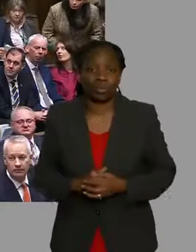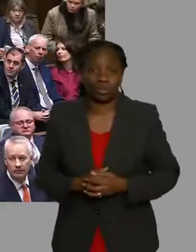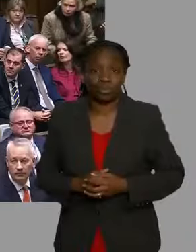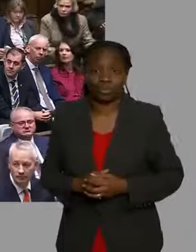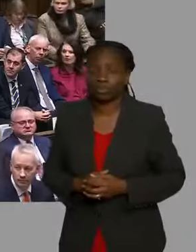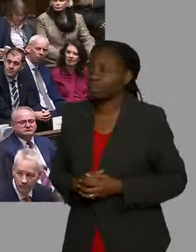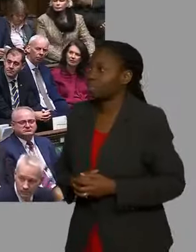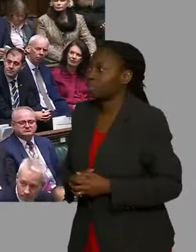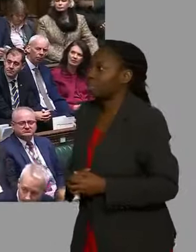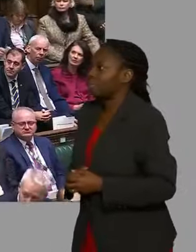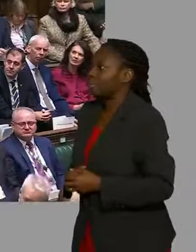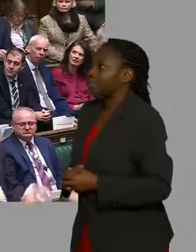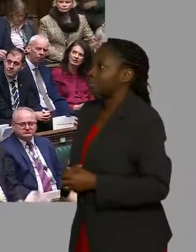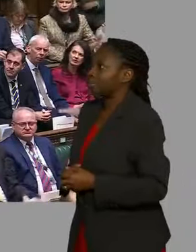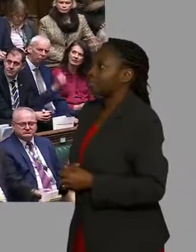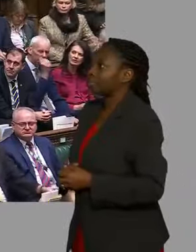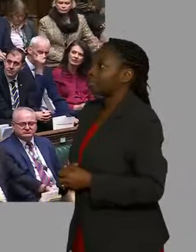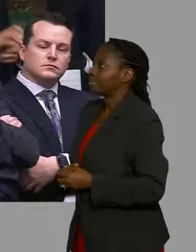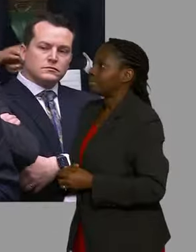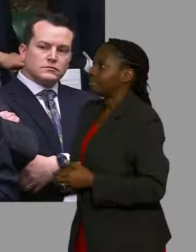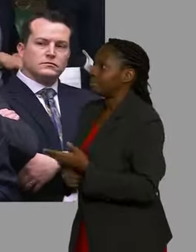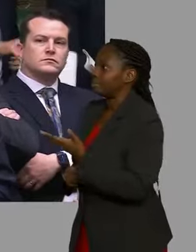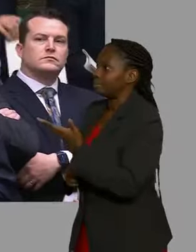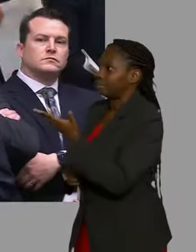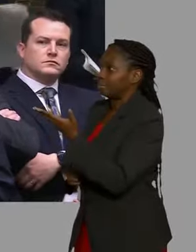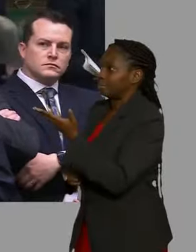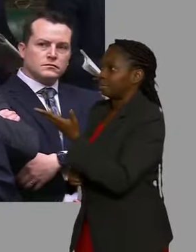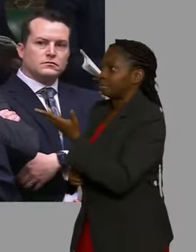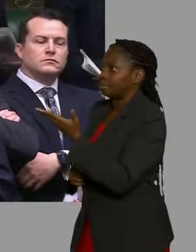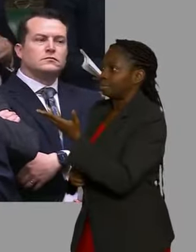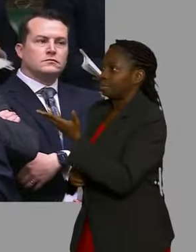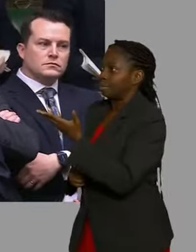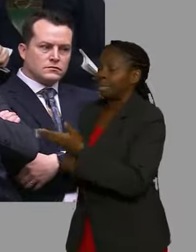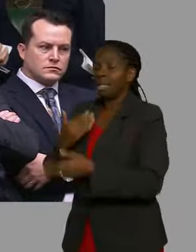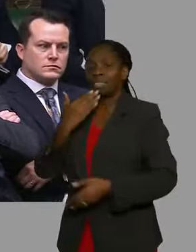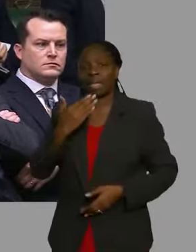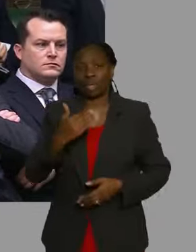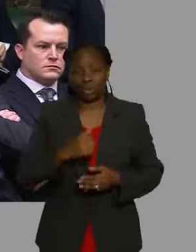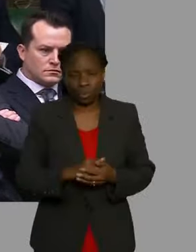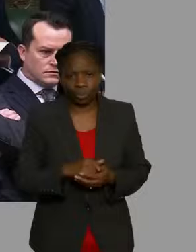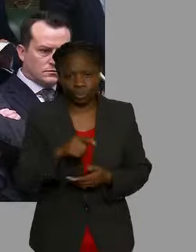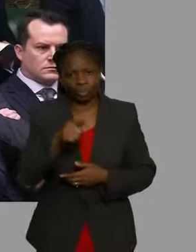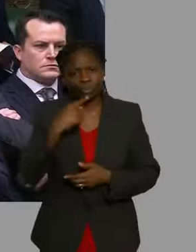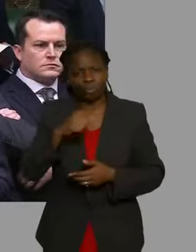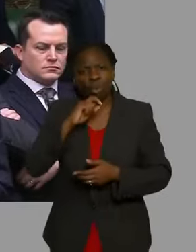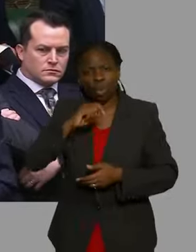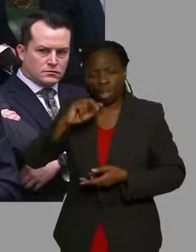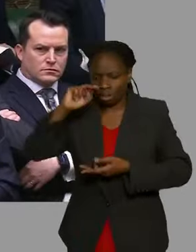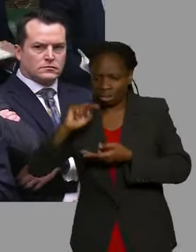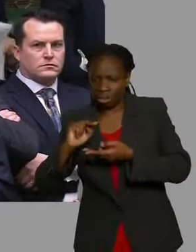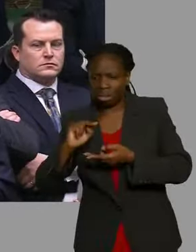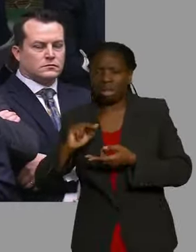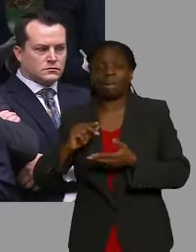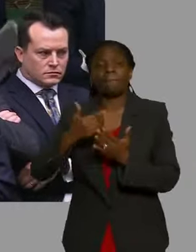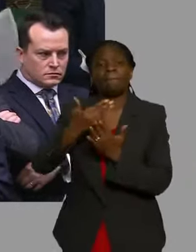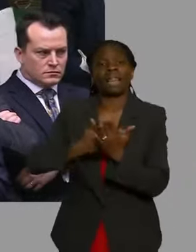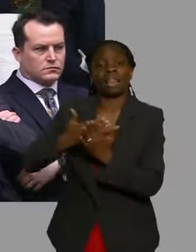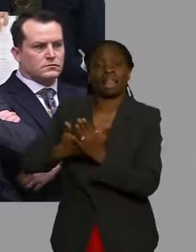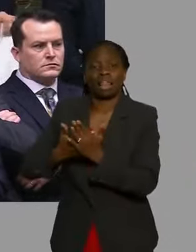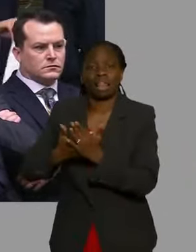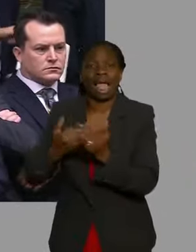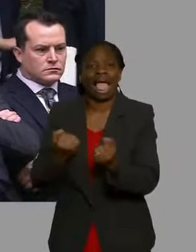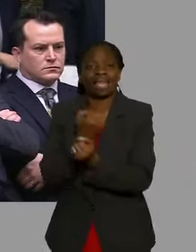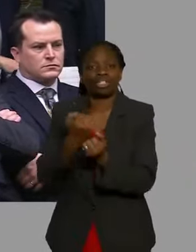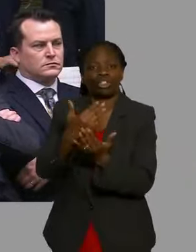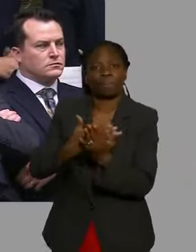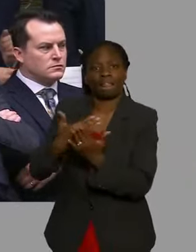Minister said he would lower energy bills by £300. Since he took office, they've gone up by £149. He said he would protect the winter fuel payment,